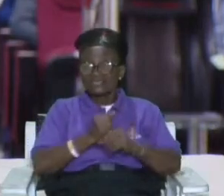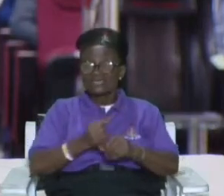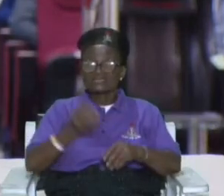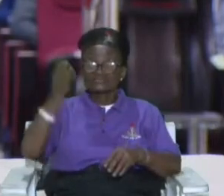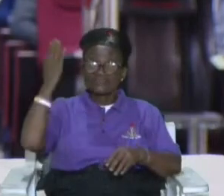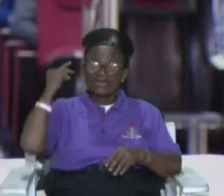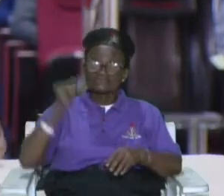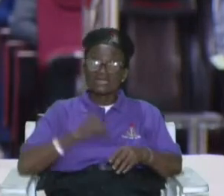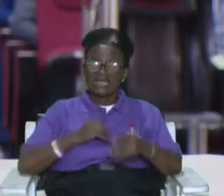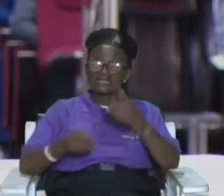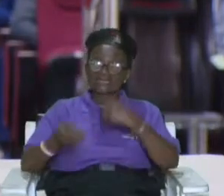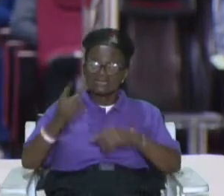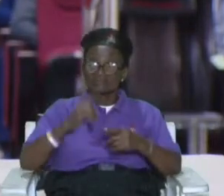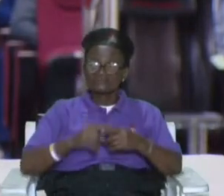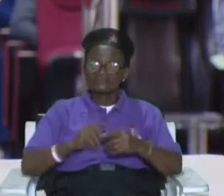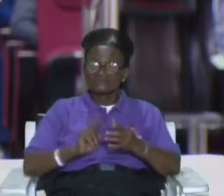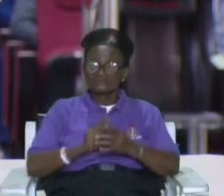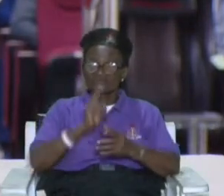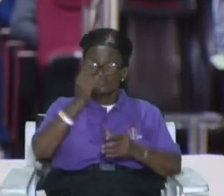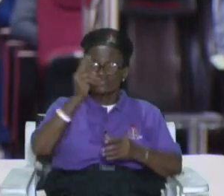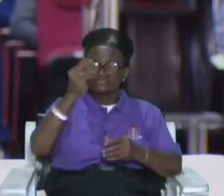passed. I came to the University of Lagos.